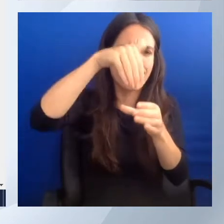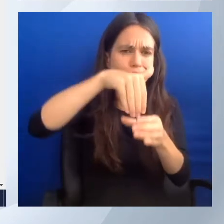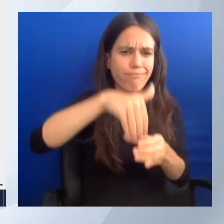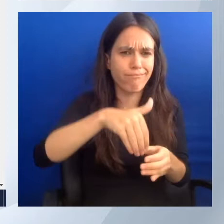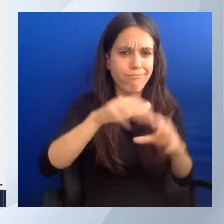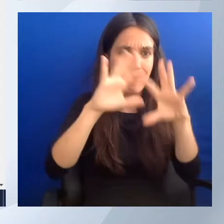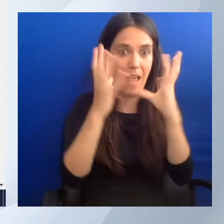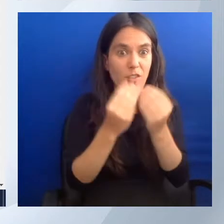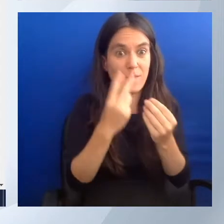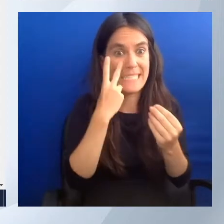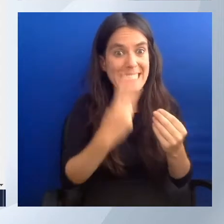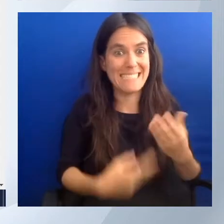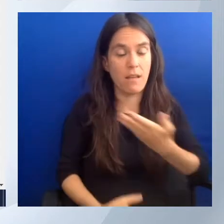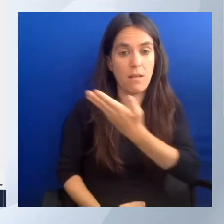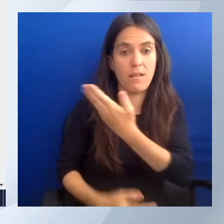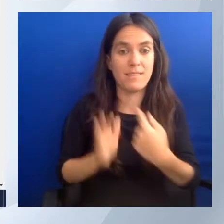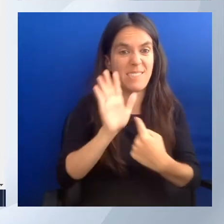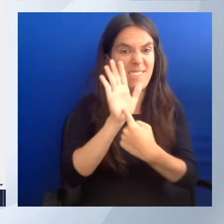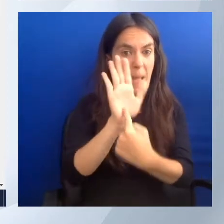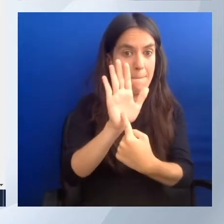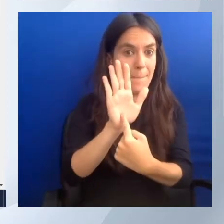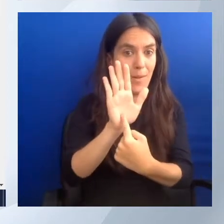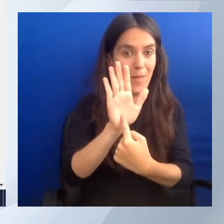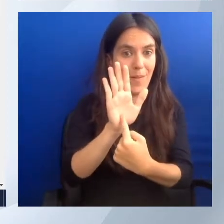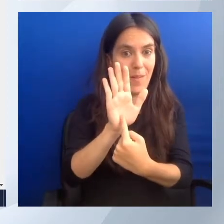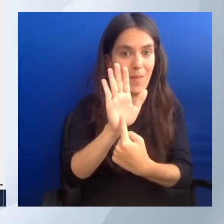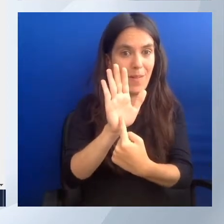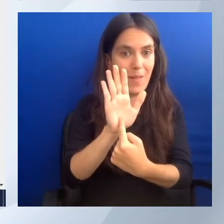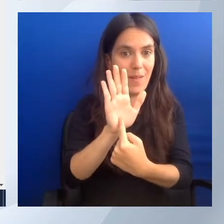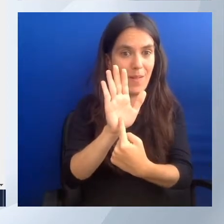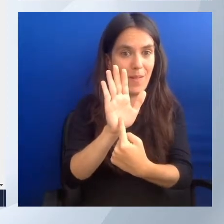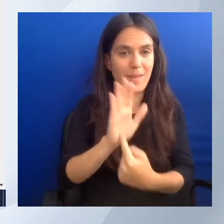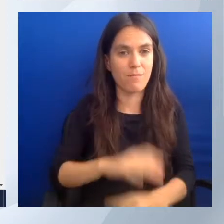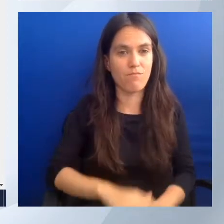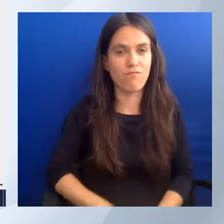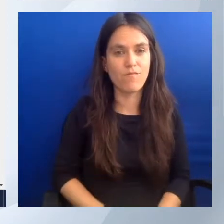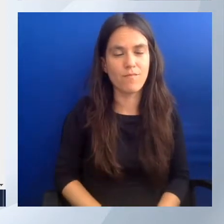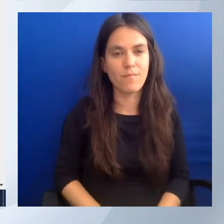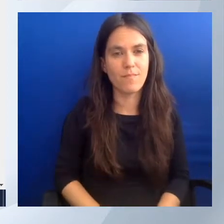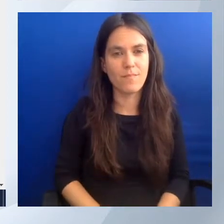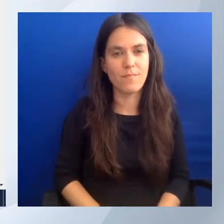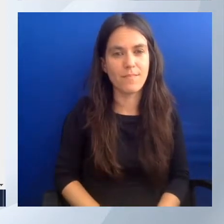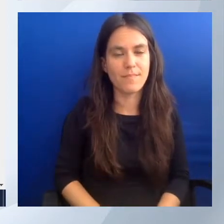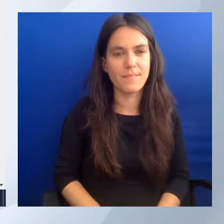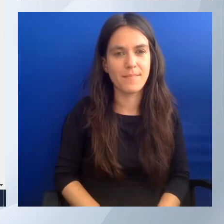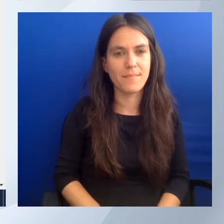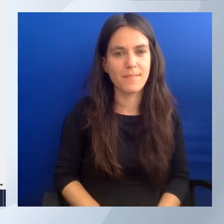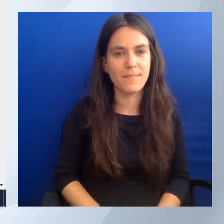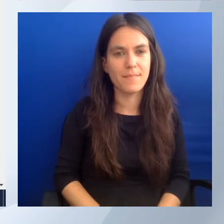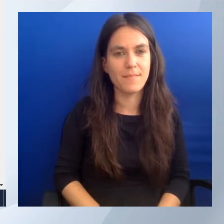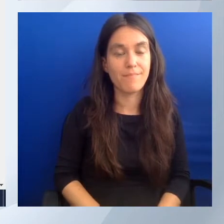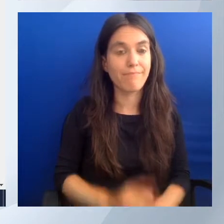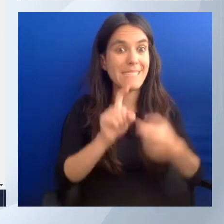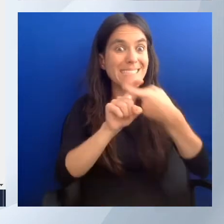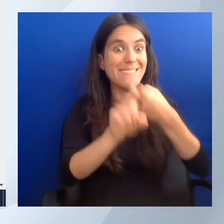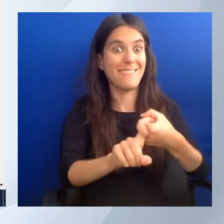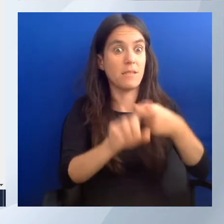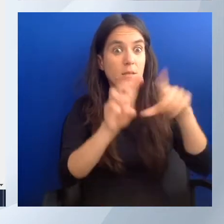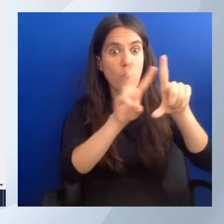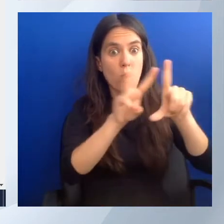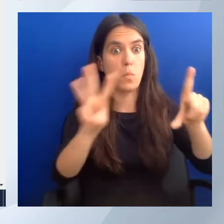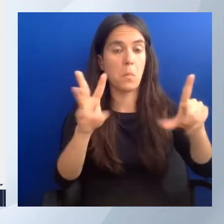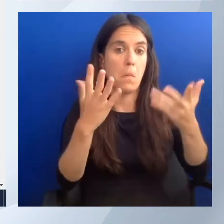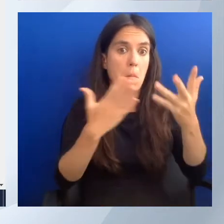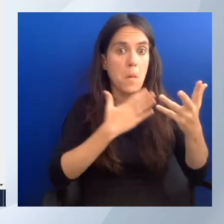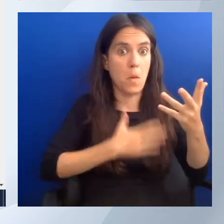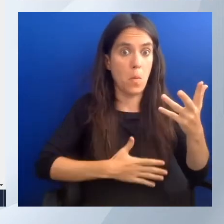nice sample out there that you can use to add a Azure function in your static web app if you want to. But you're not